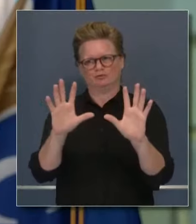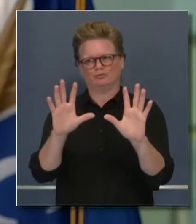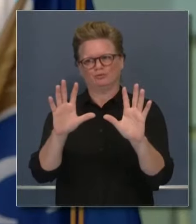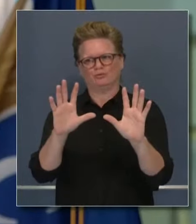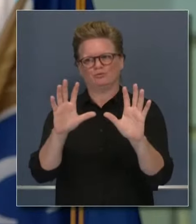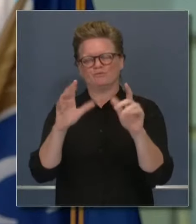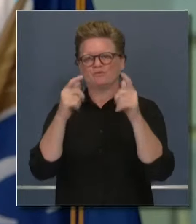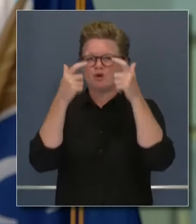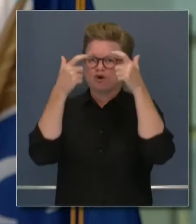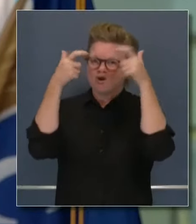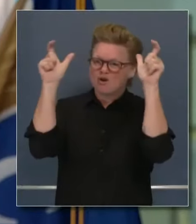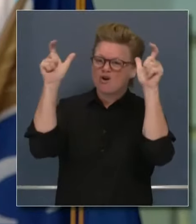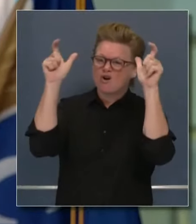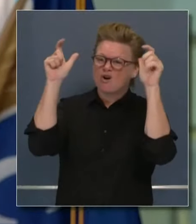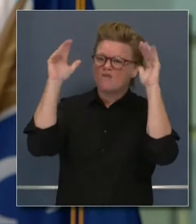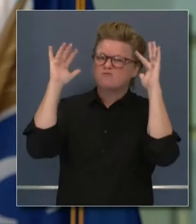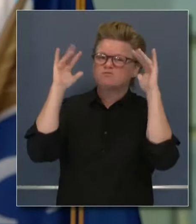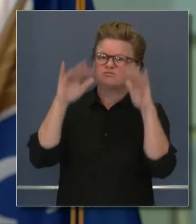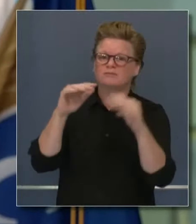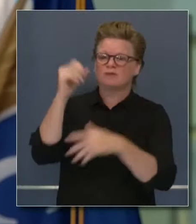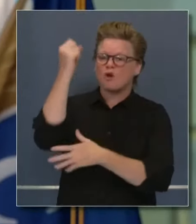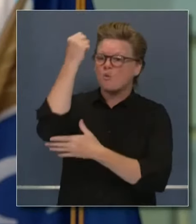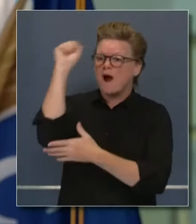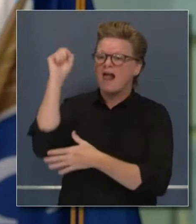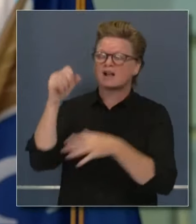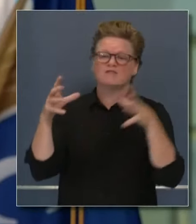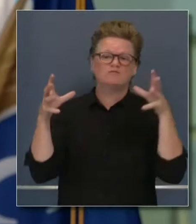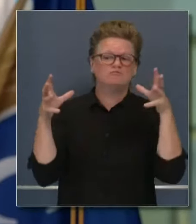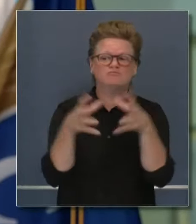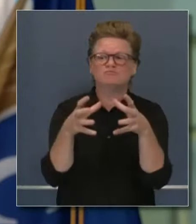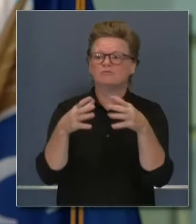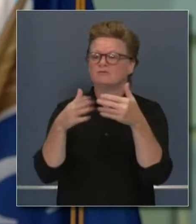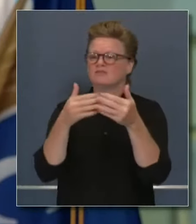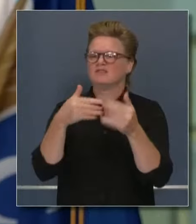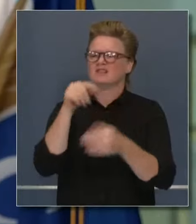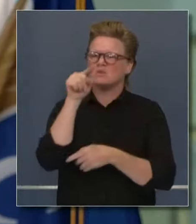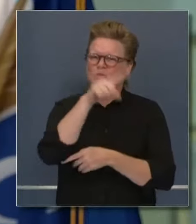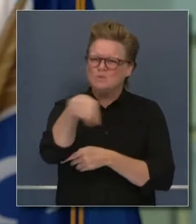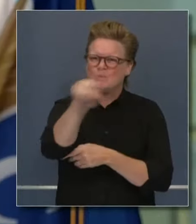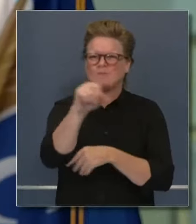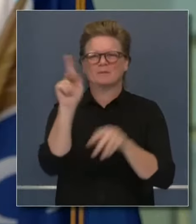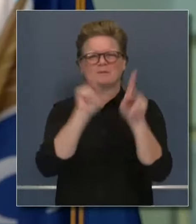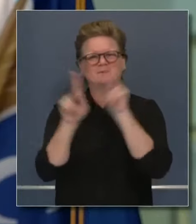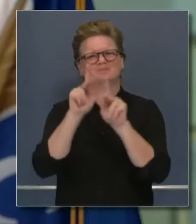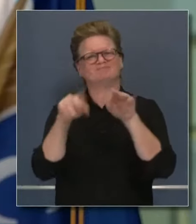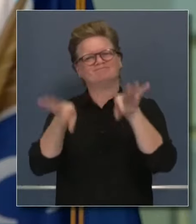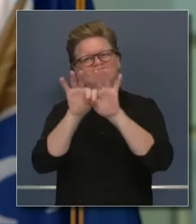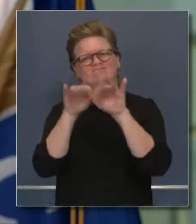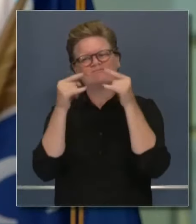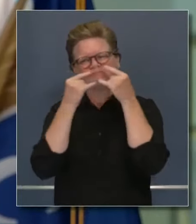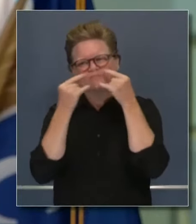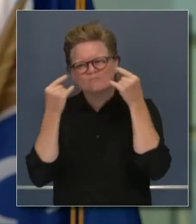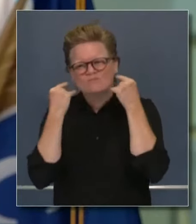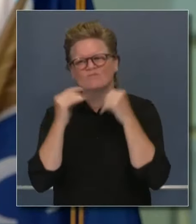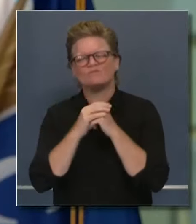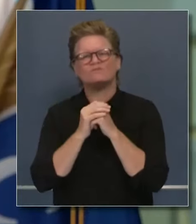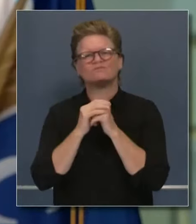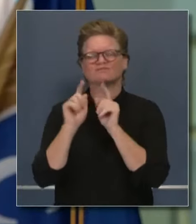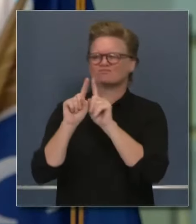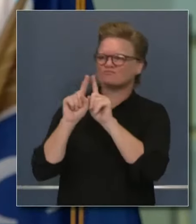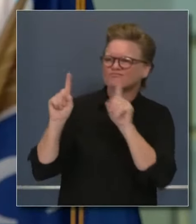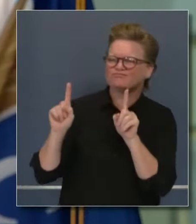be it protest, be it organized, be it permitted. People must wear face coverings. People must practice